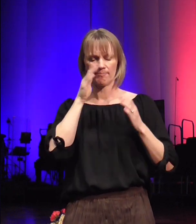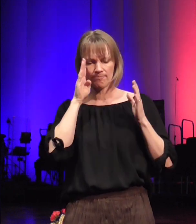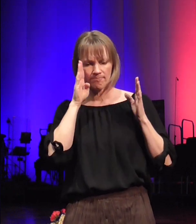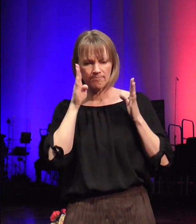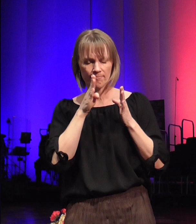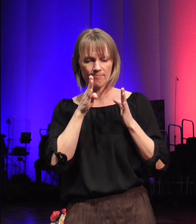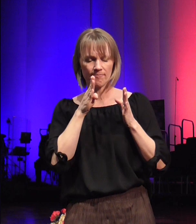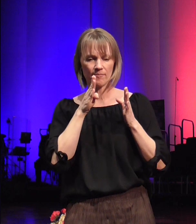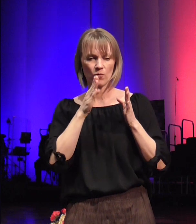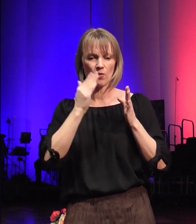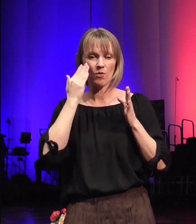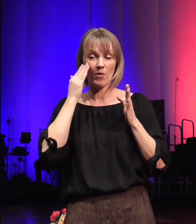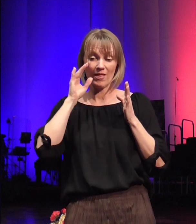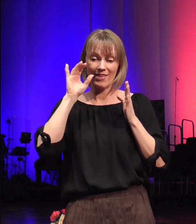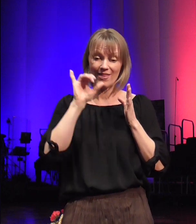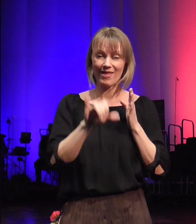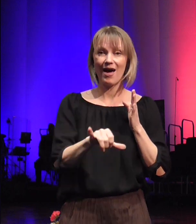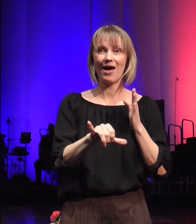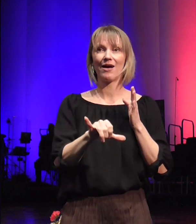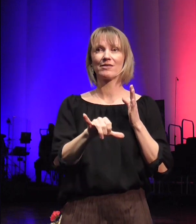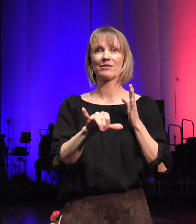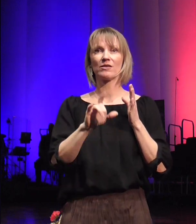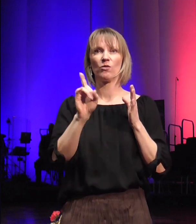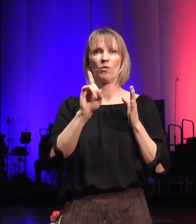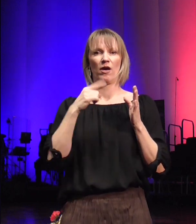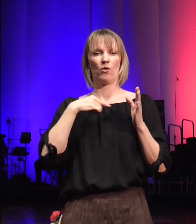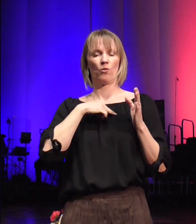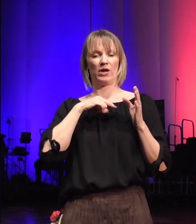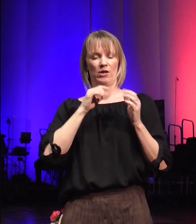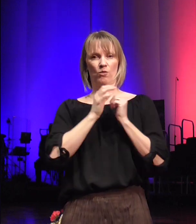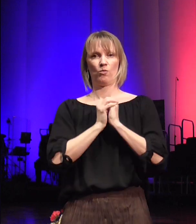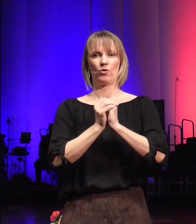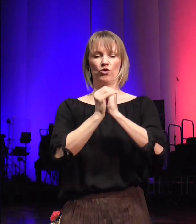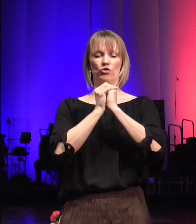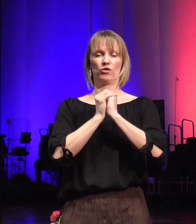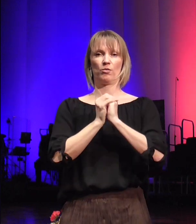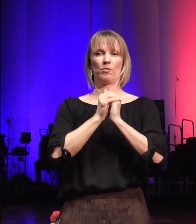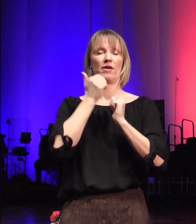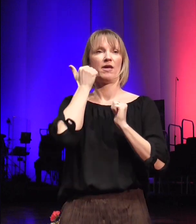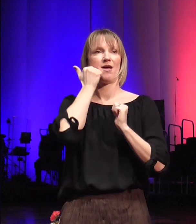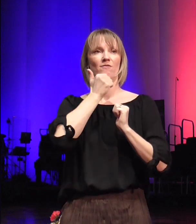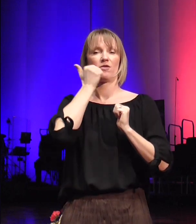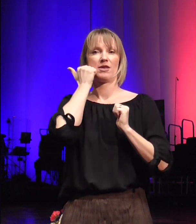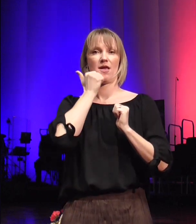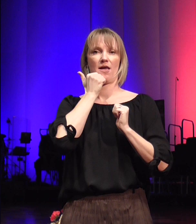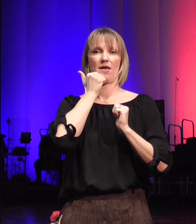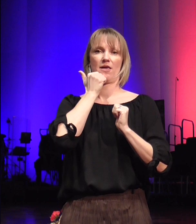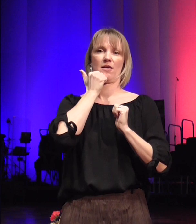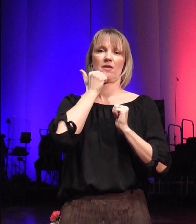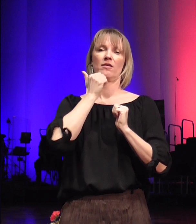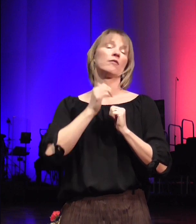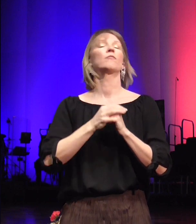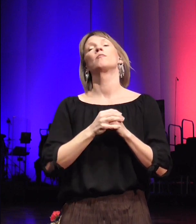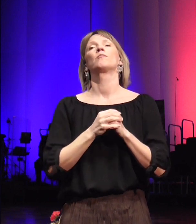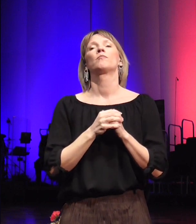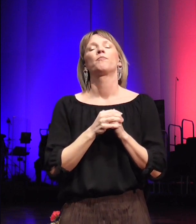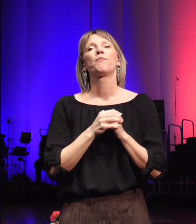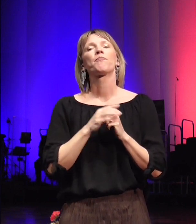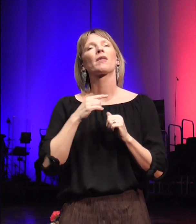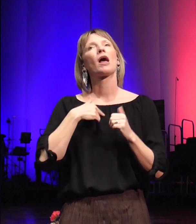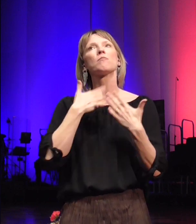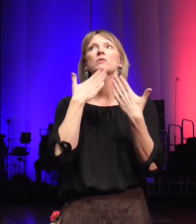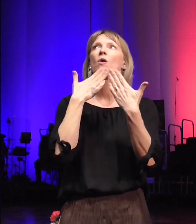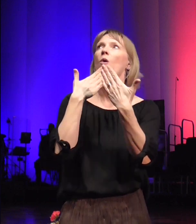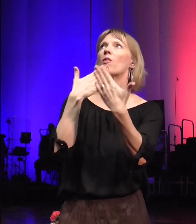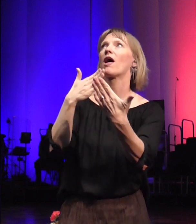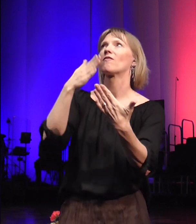knowing that that is a place where we do our worship every day. I am deeply thankful